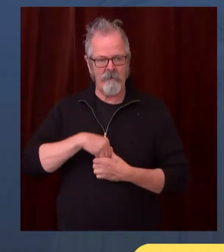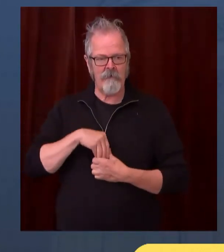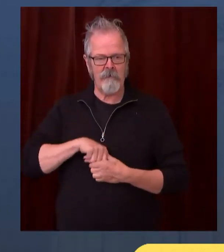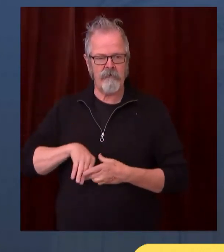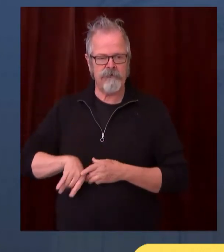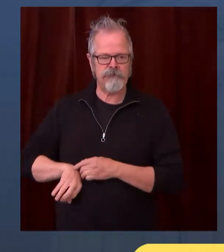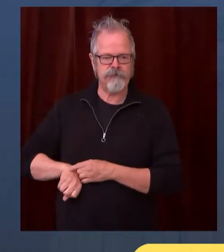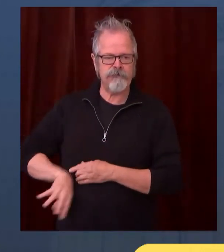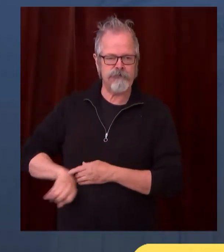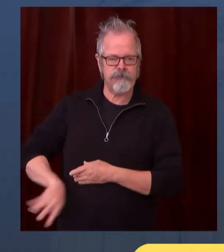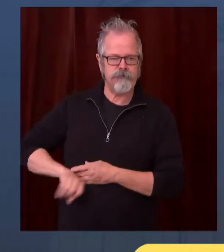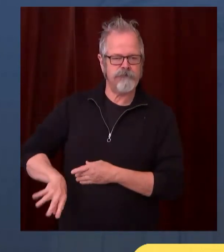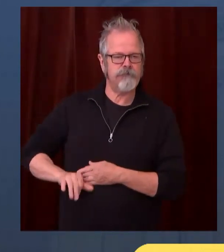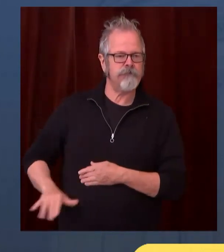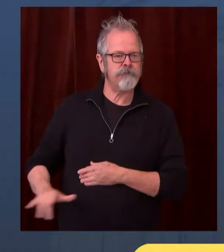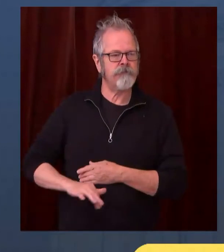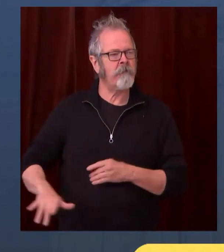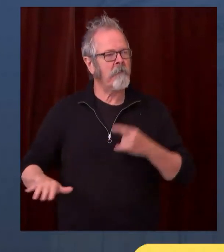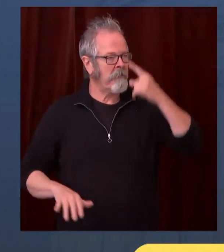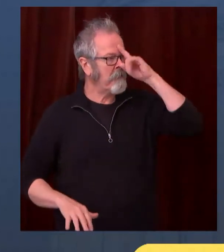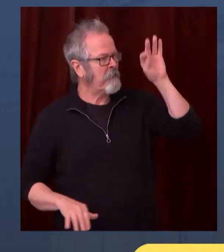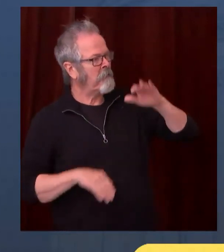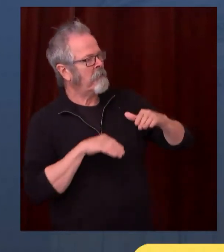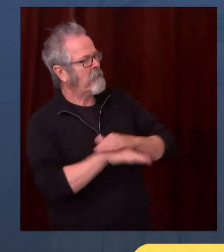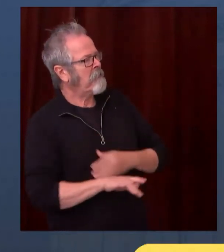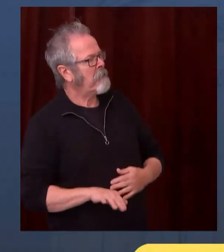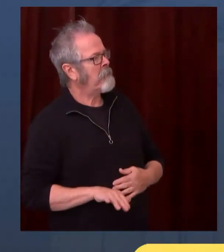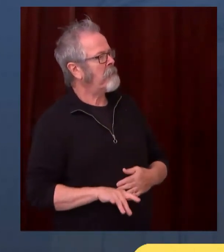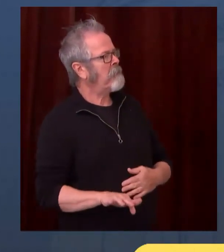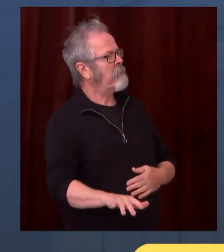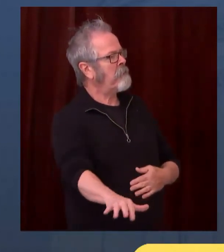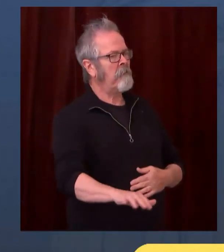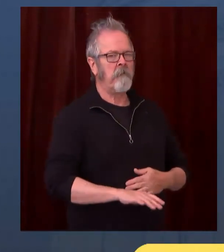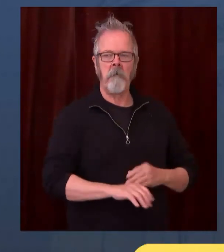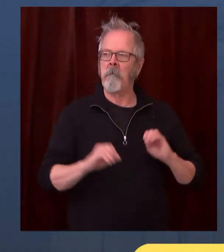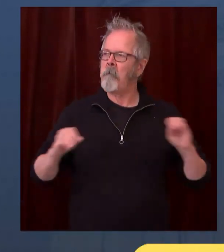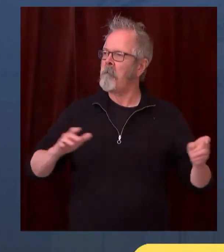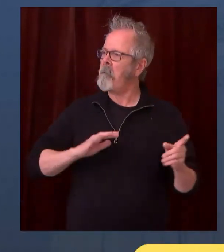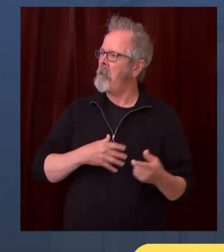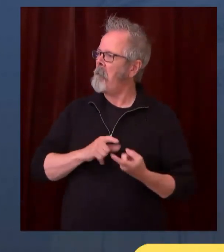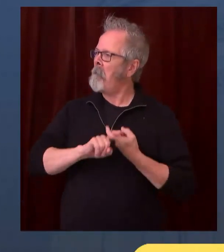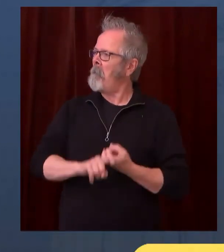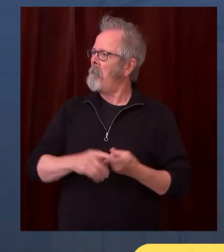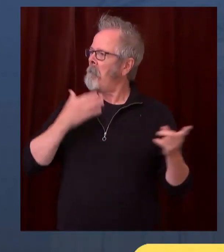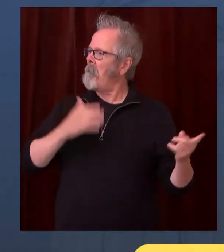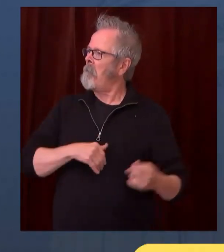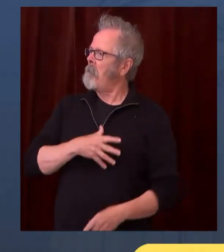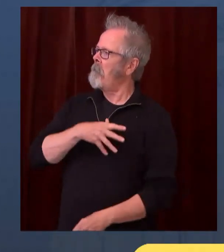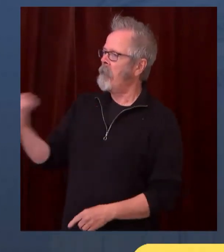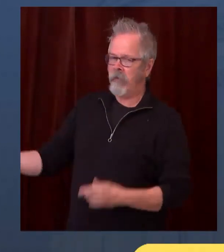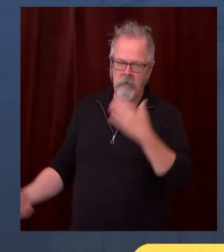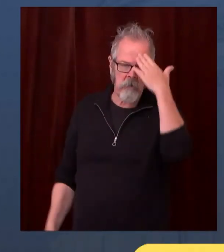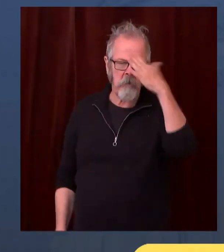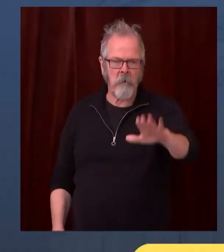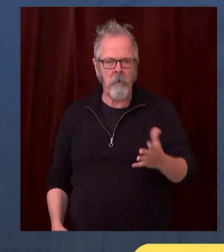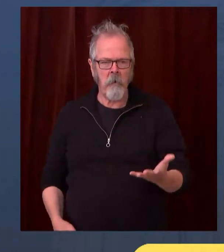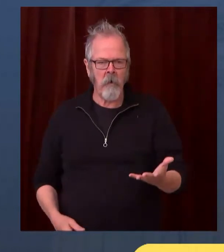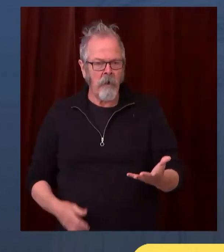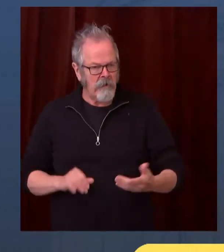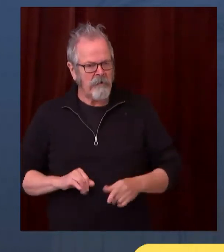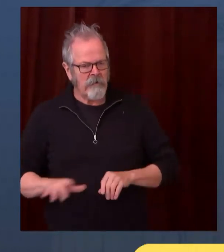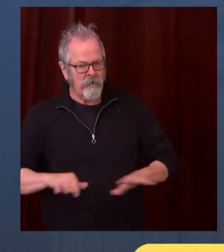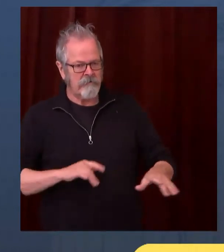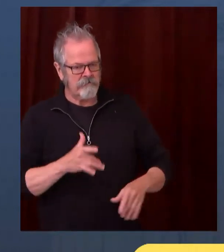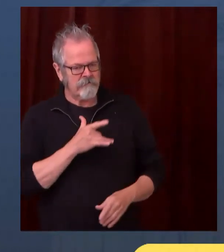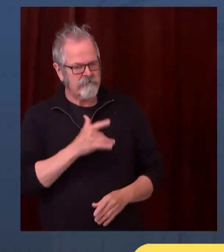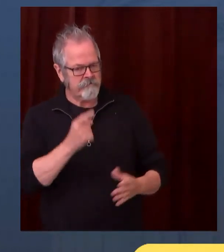be infected. And as I said, they may not have developed symptoms yet, but you can spread this 2 days before developing symptoms.